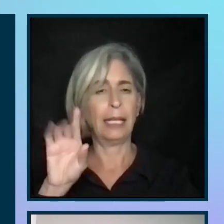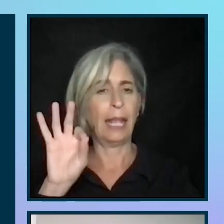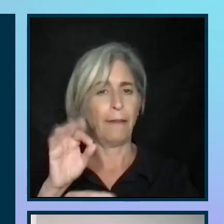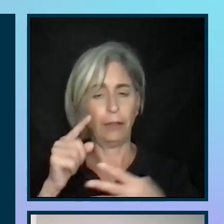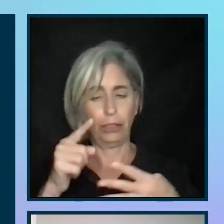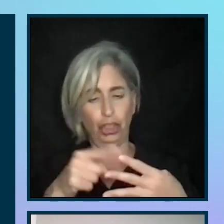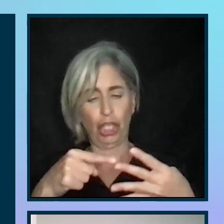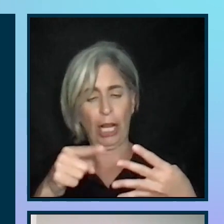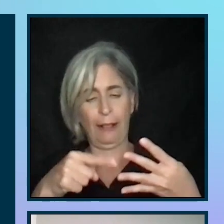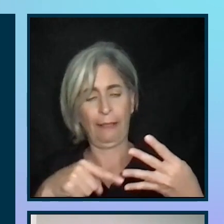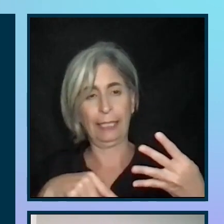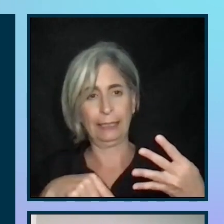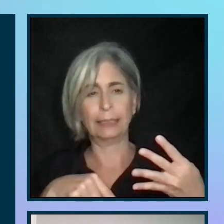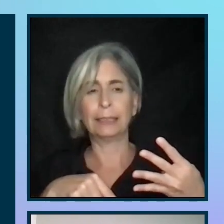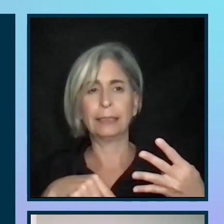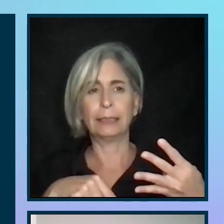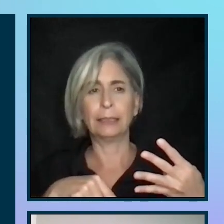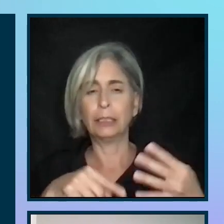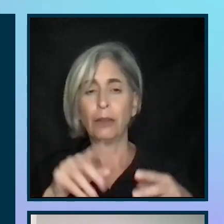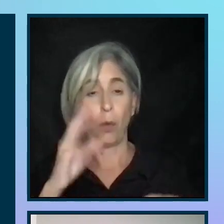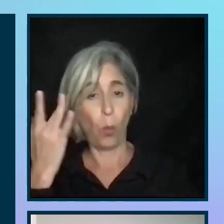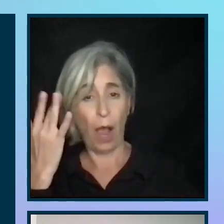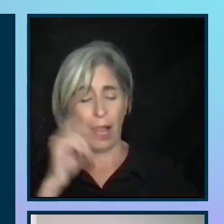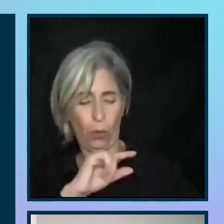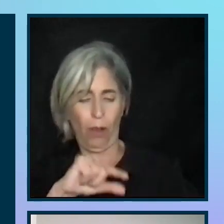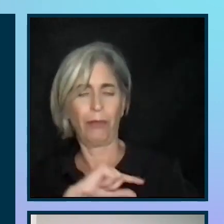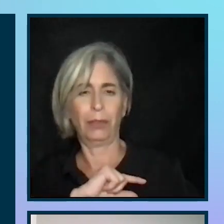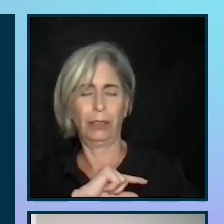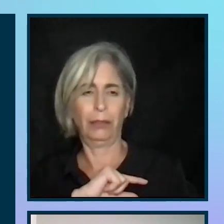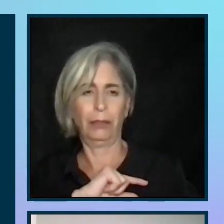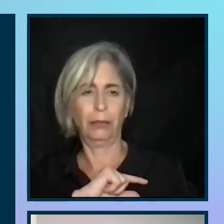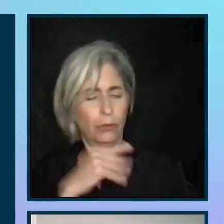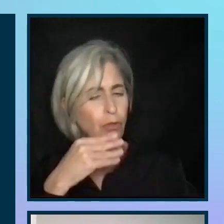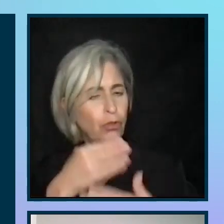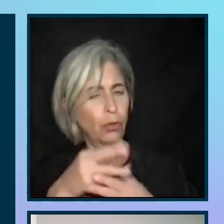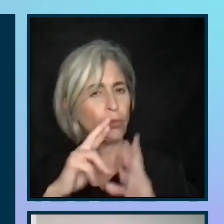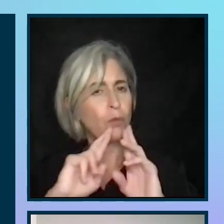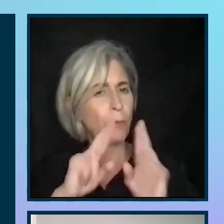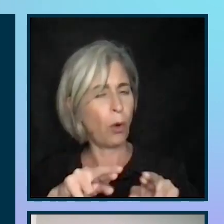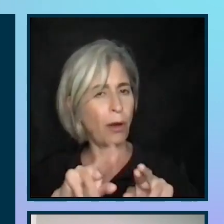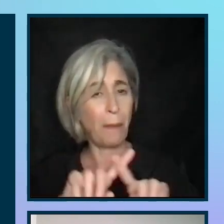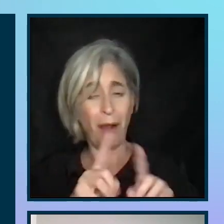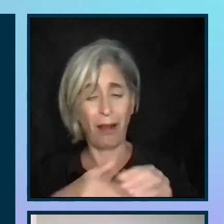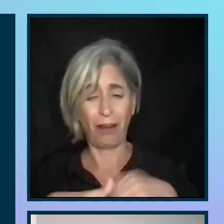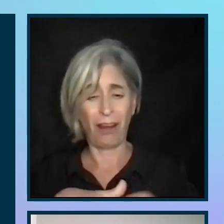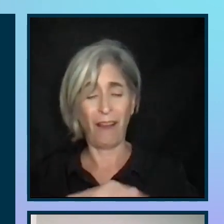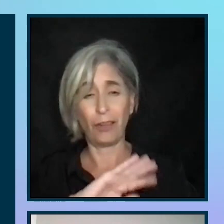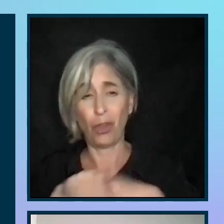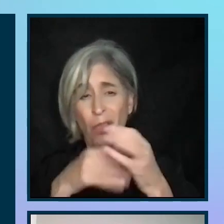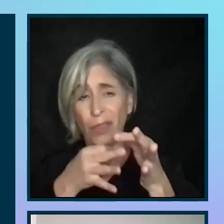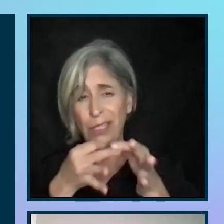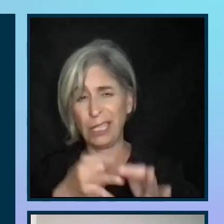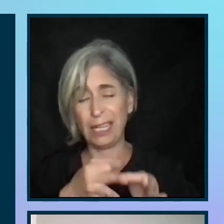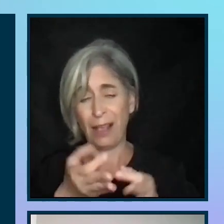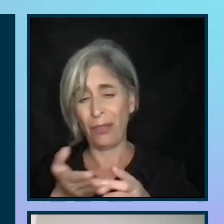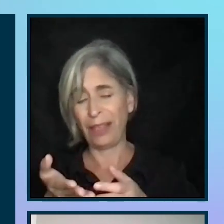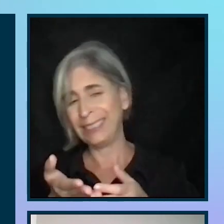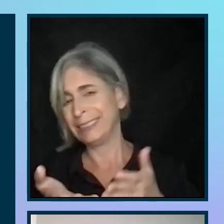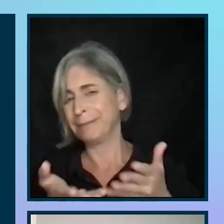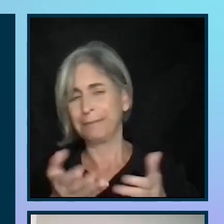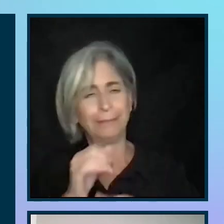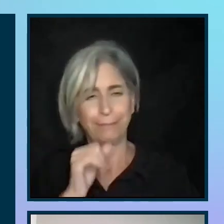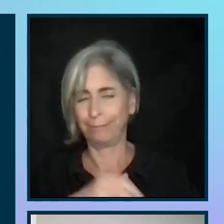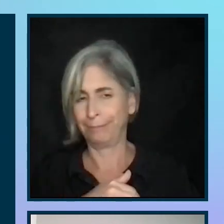and the checker for quality. It's a good report, but it doesn't cover some of the detailed things that we had listed